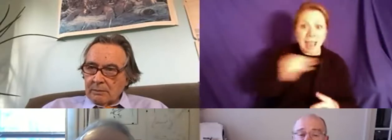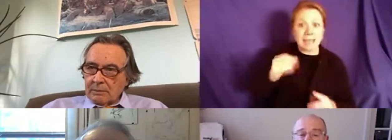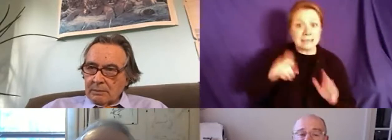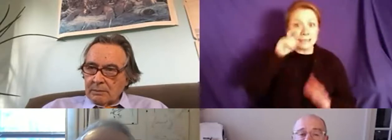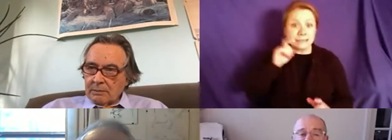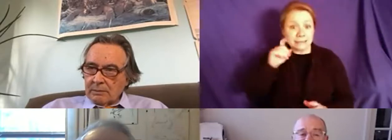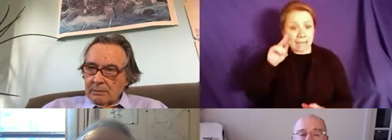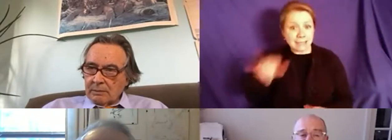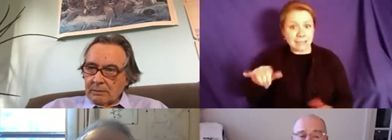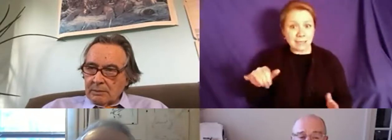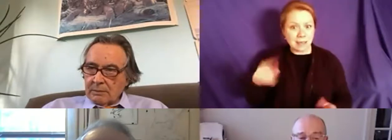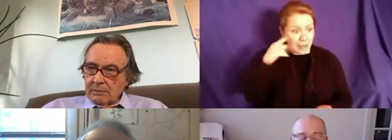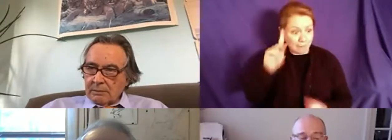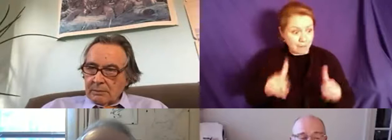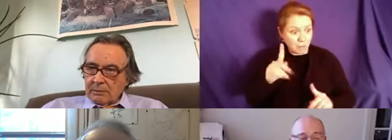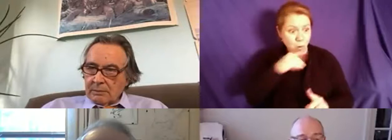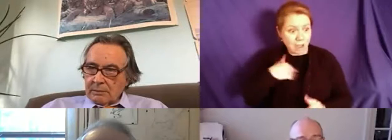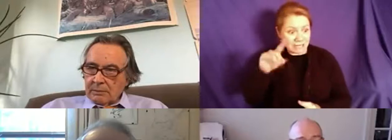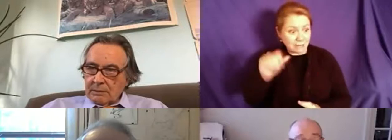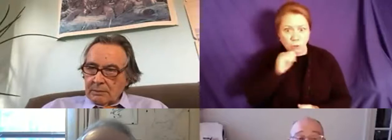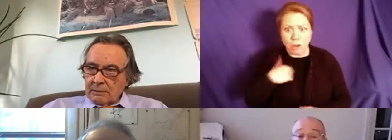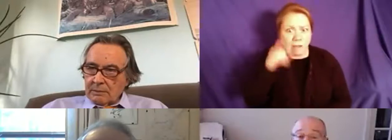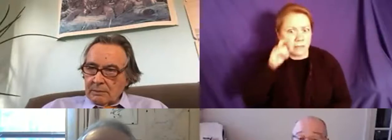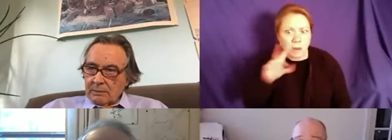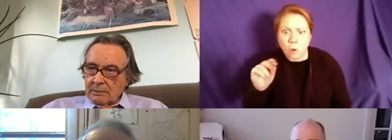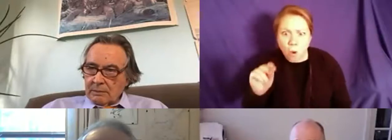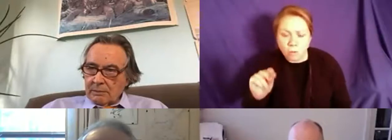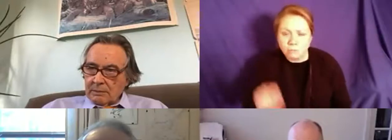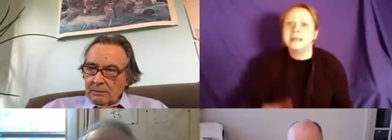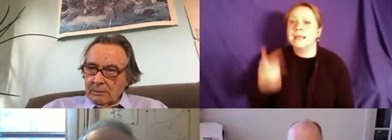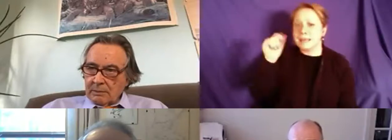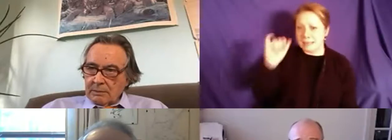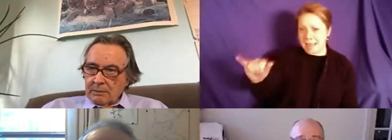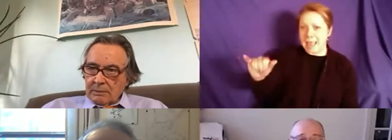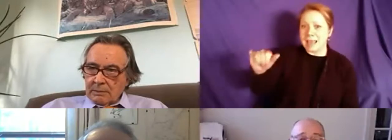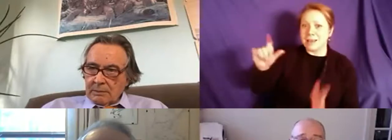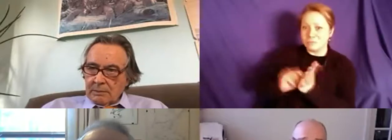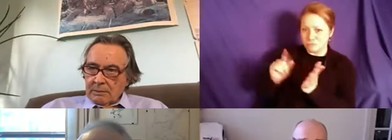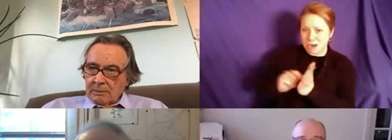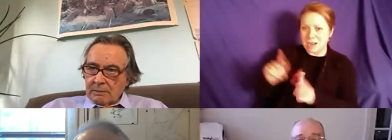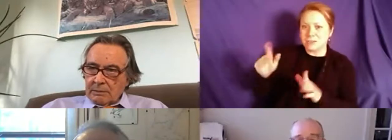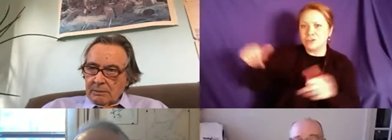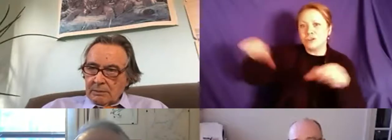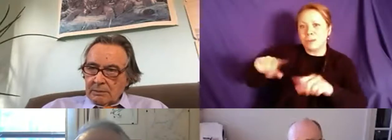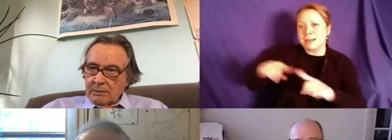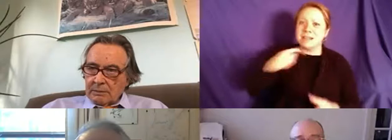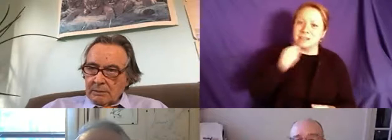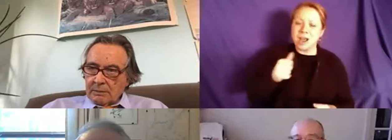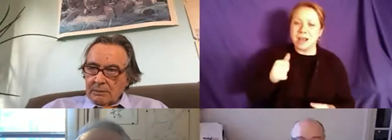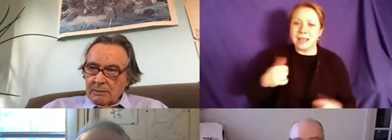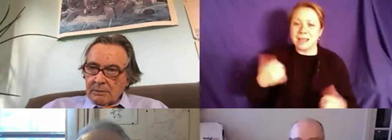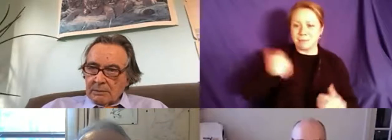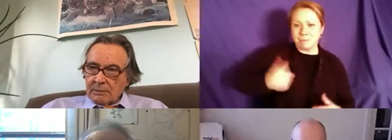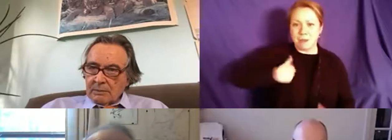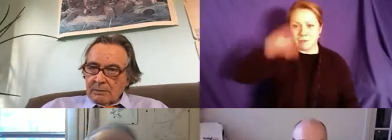people with disabilities have sex. The gay press has also turned it down because they said it wasn't buff boys and lipstick dykes. So it was an